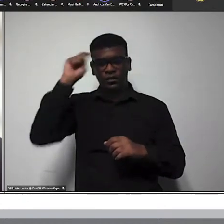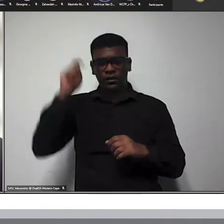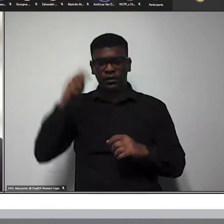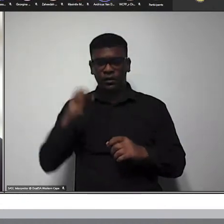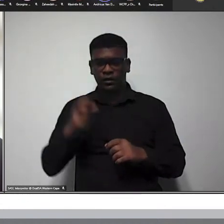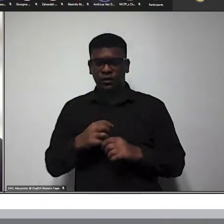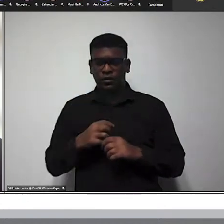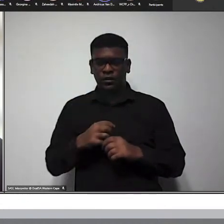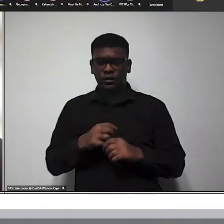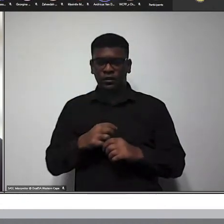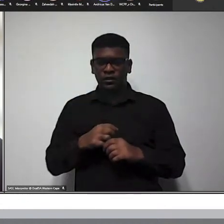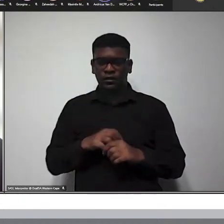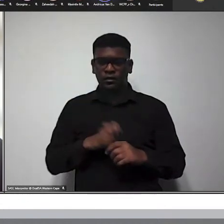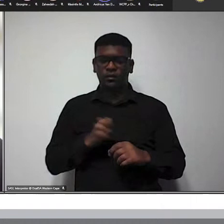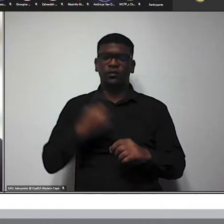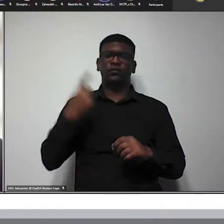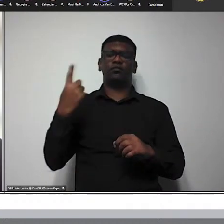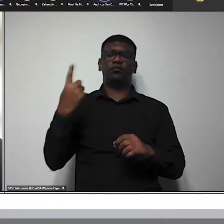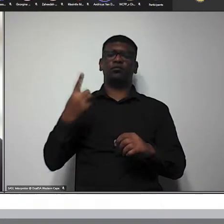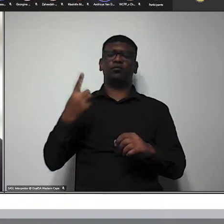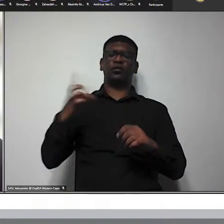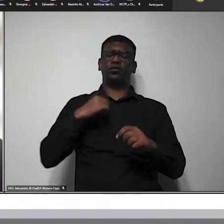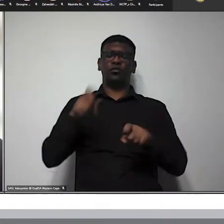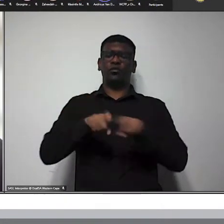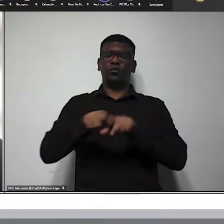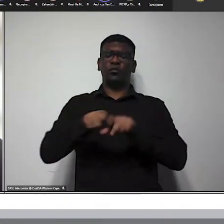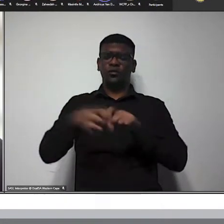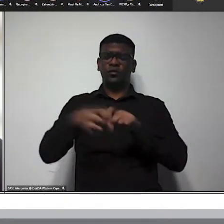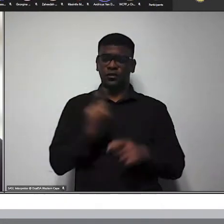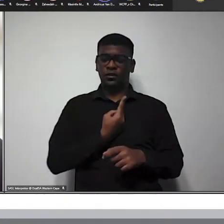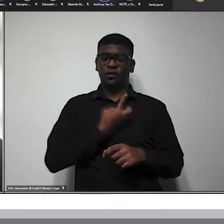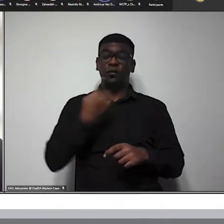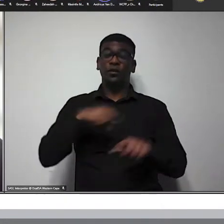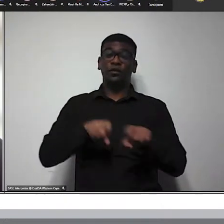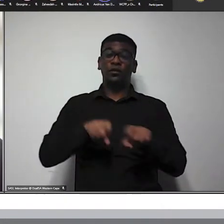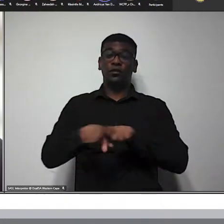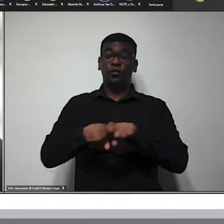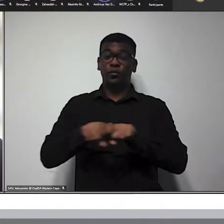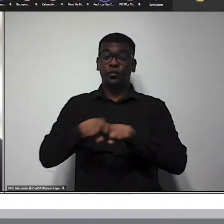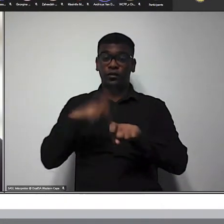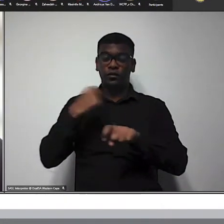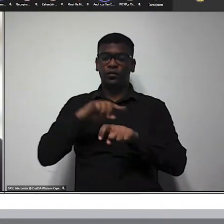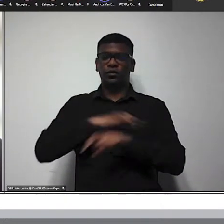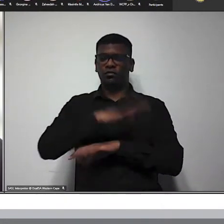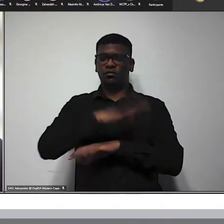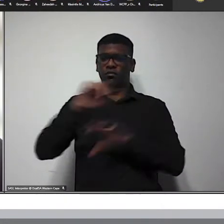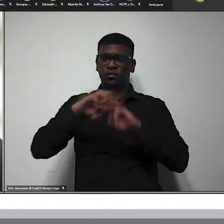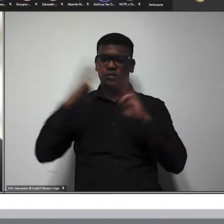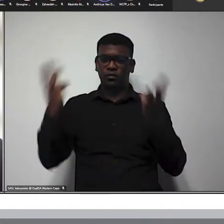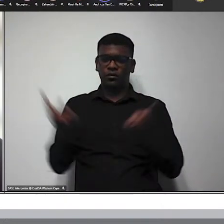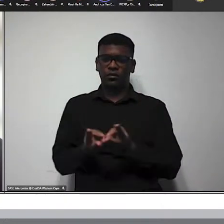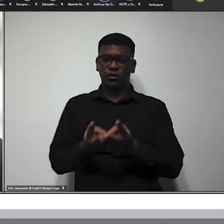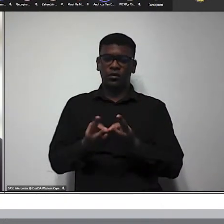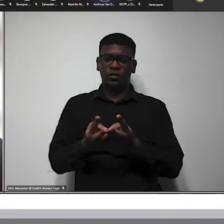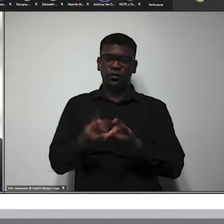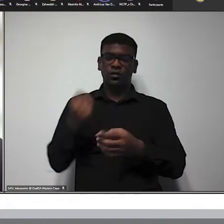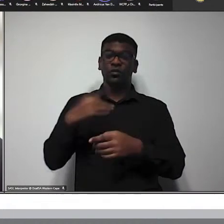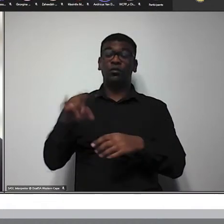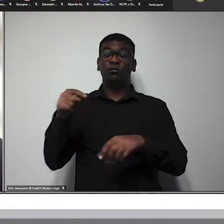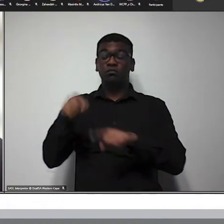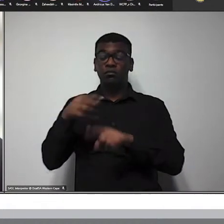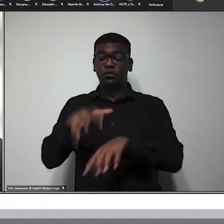one is not only competing with yourself, but you're competing with the rest of the world, or in the case of agricultural